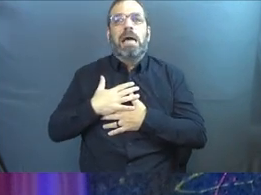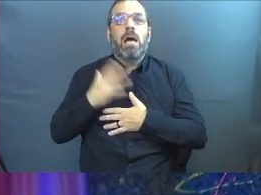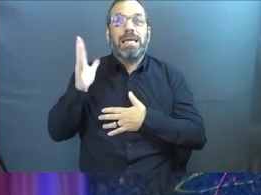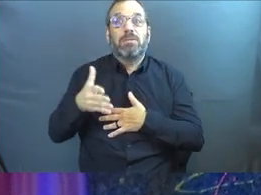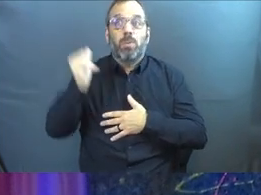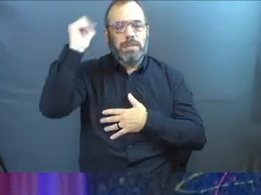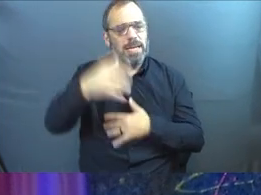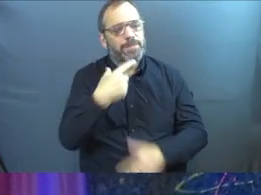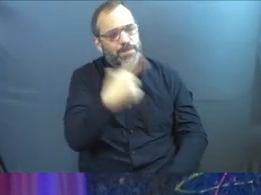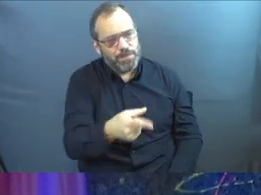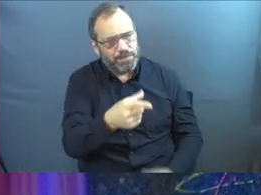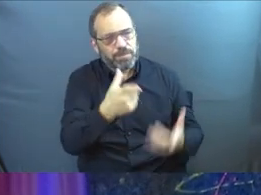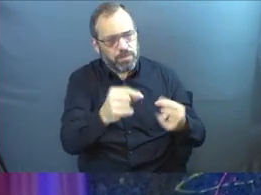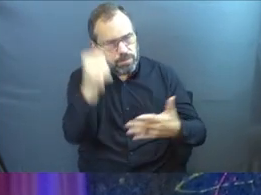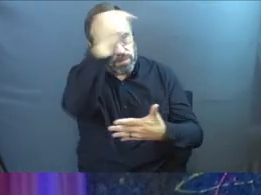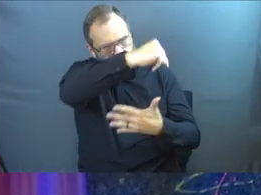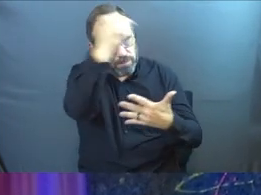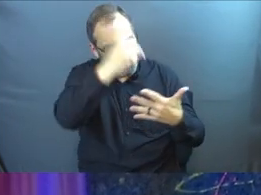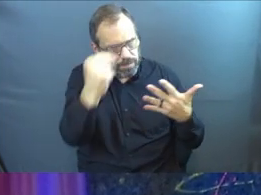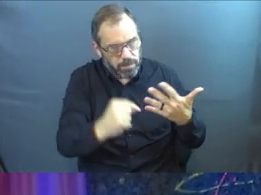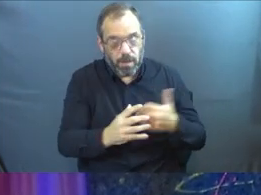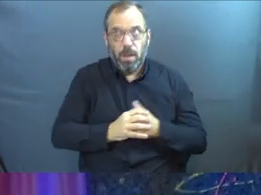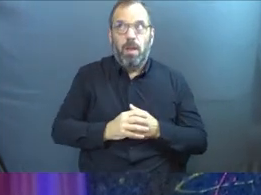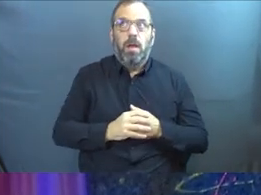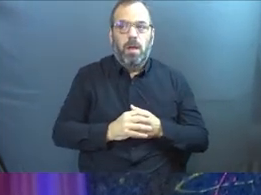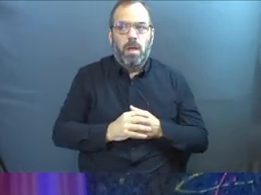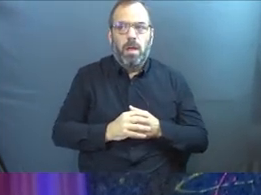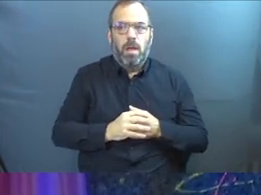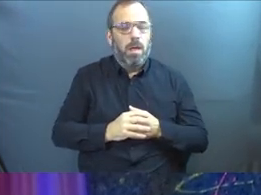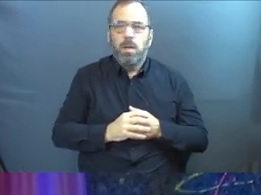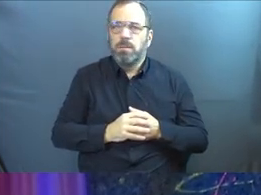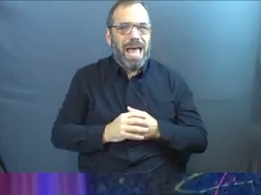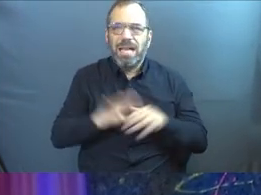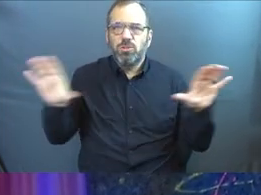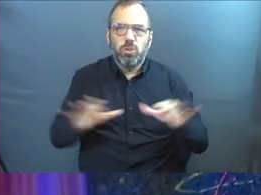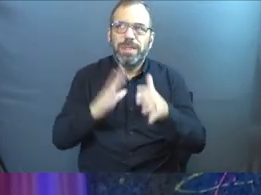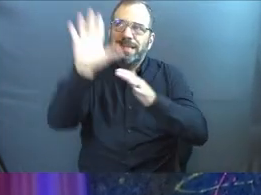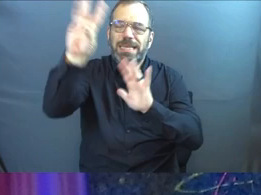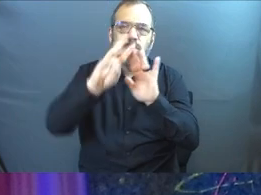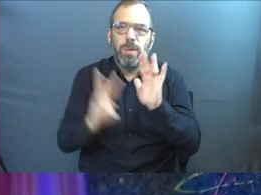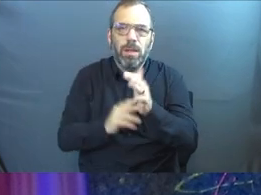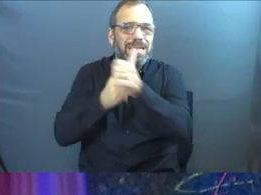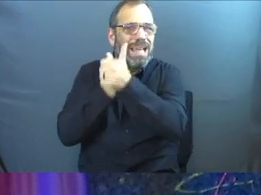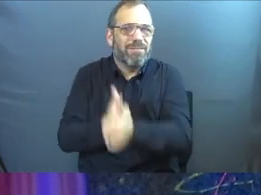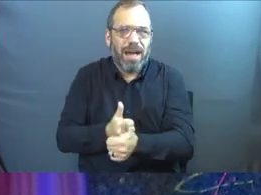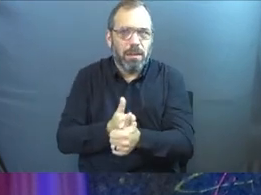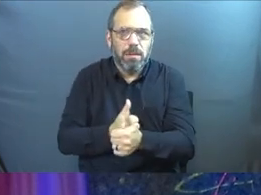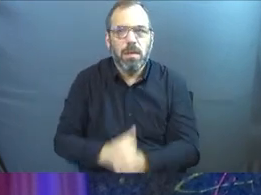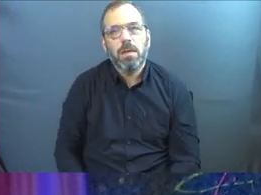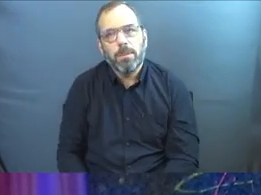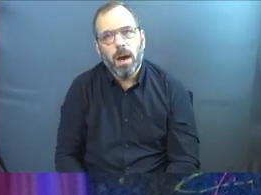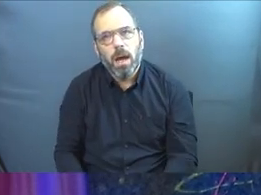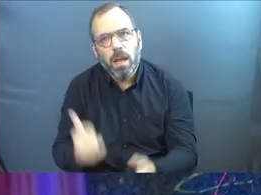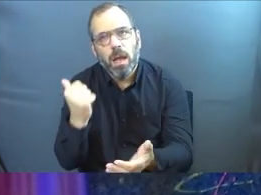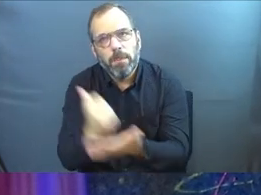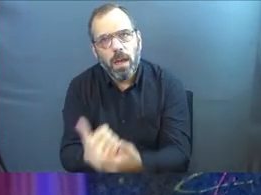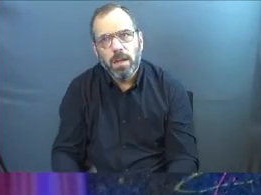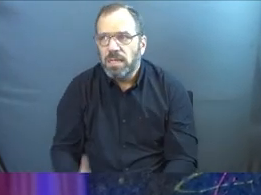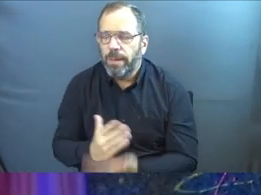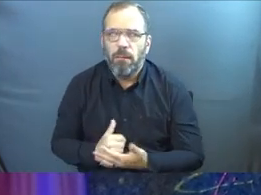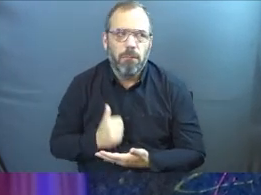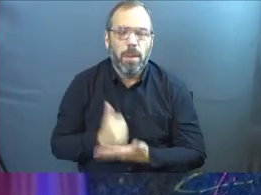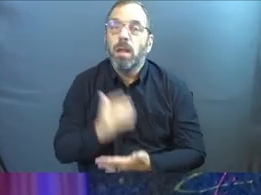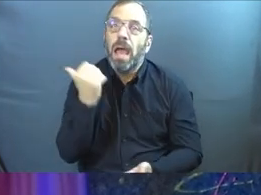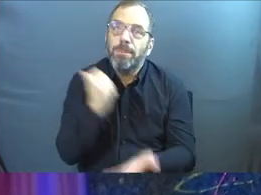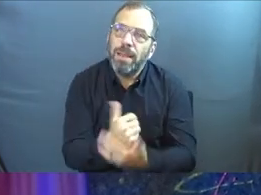Because as soon as God tells us what to do, what we find ourselves doing is not doing his will. Can I get a better amen? Second service,